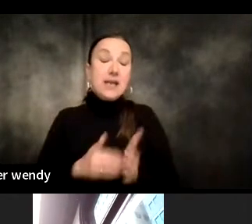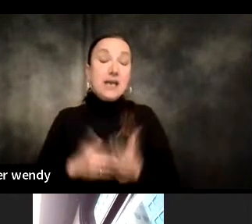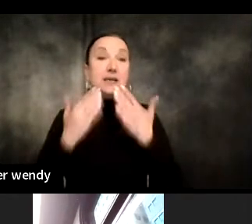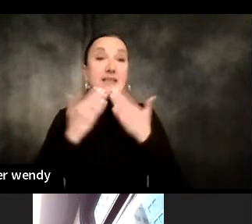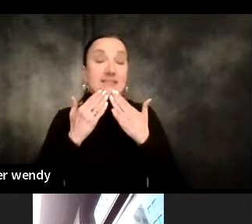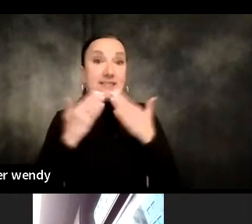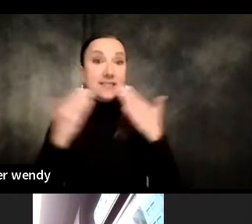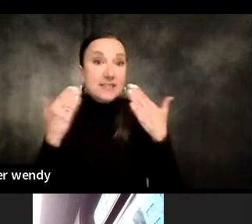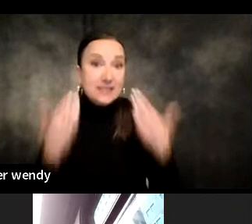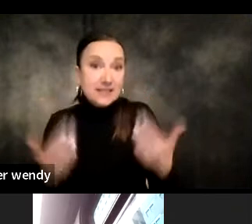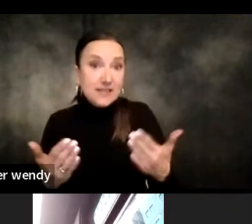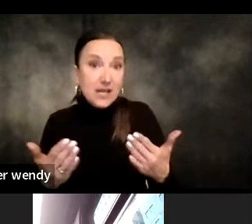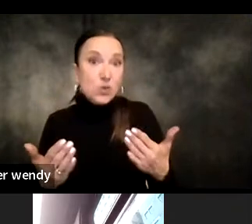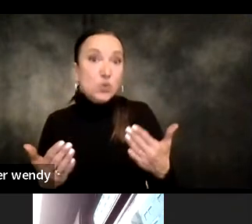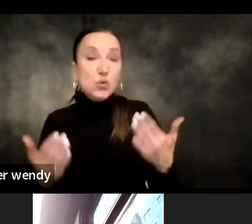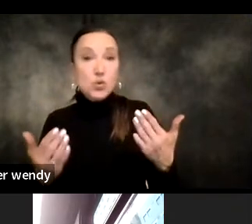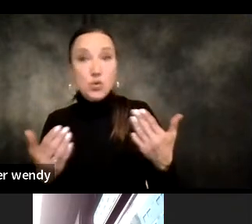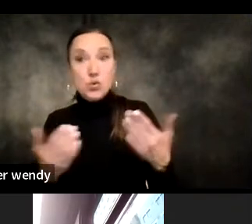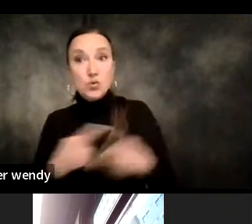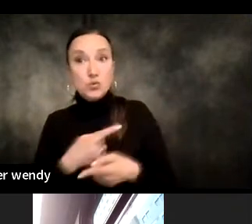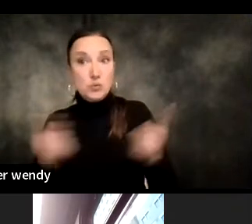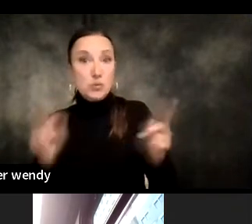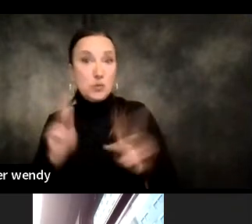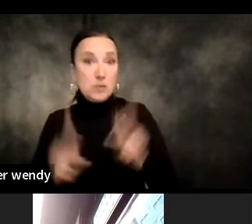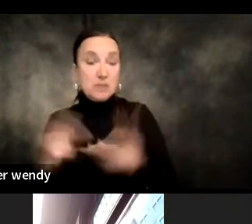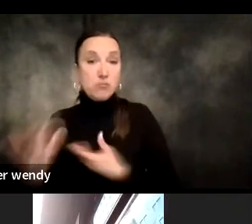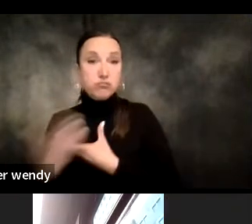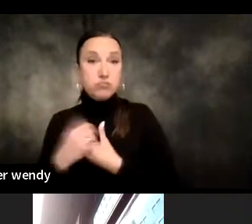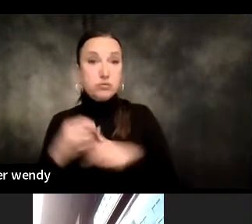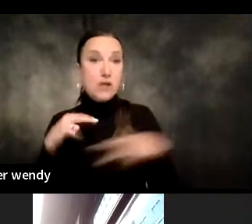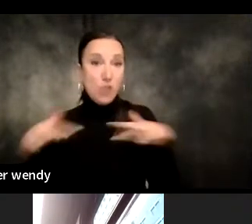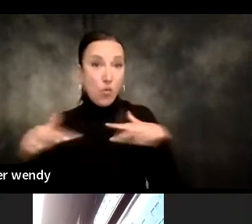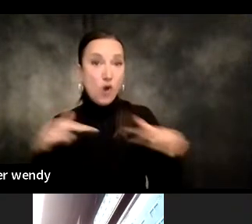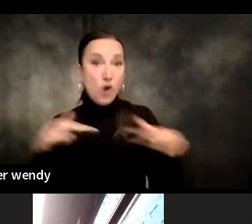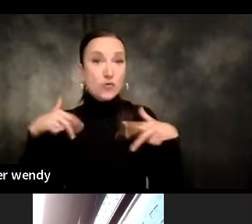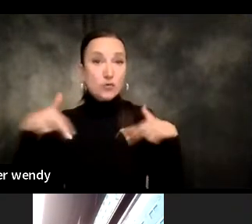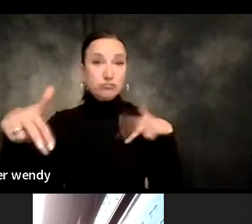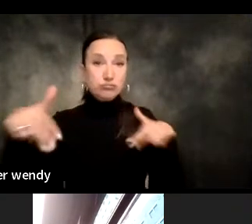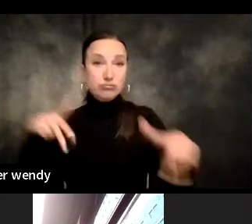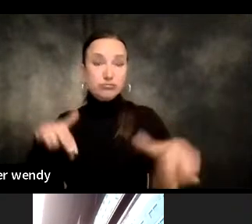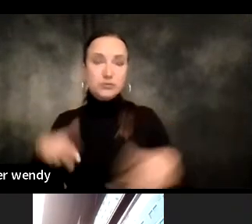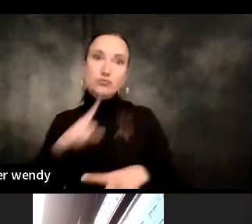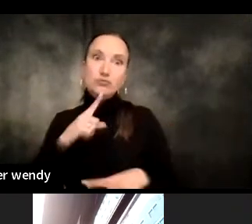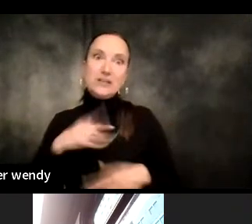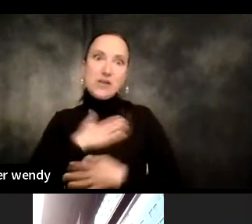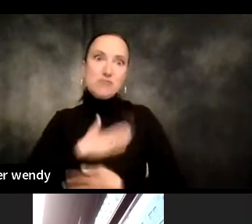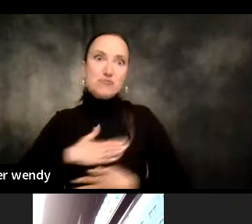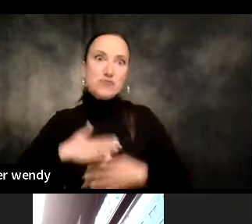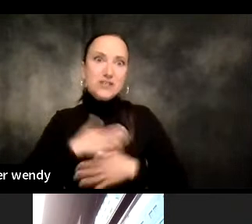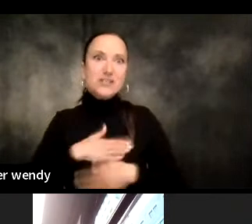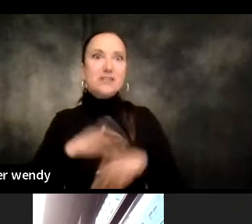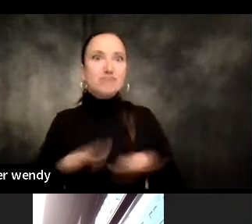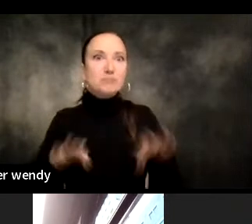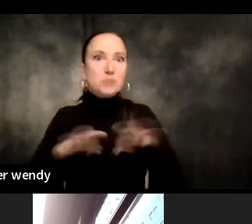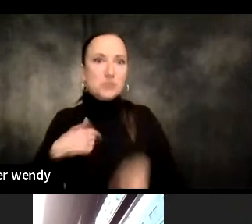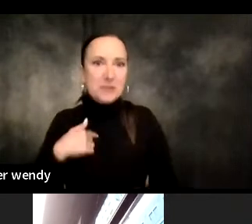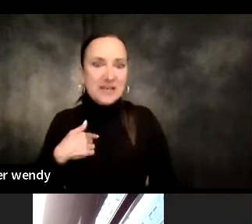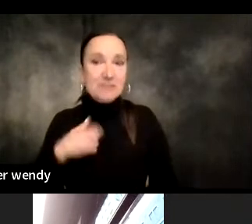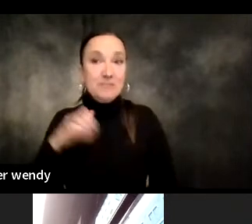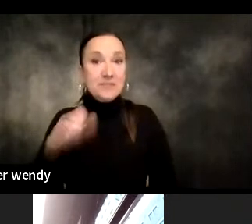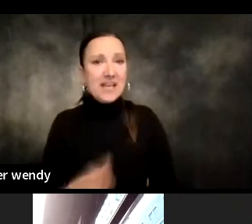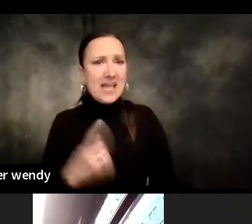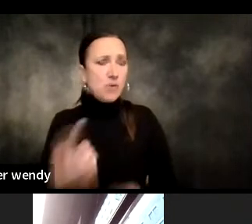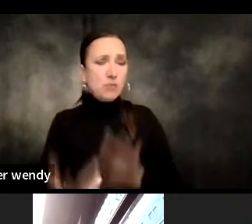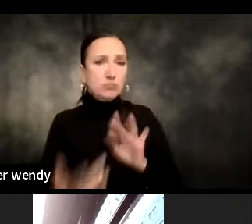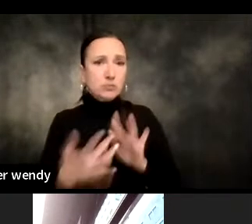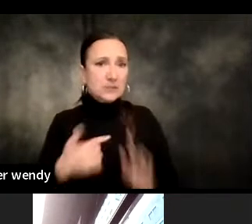you to all of those who did come and participate in the walkthrough. It meant a lot to me. And I'd also like to say that anyone that needs to get in